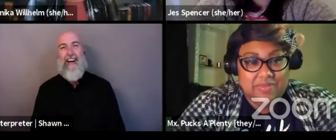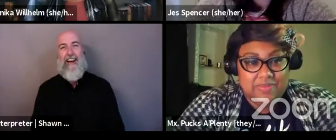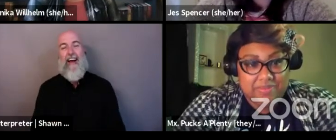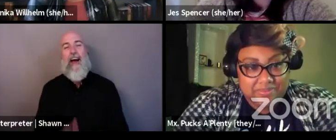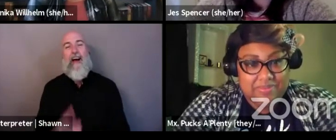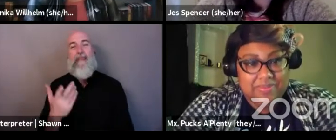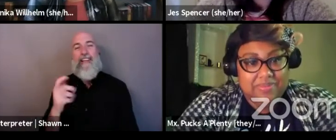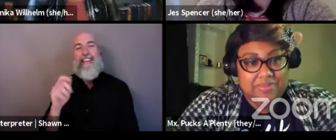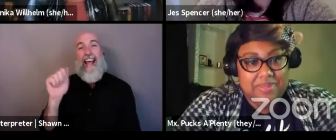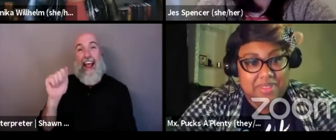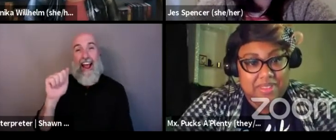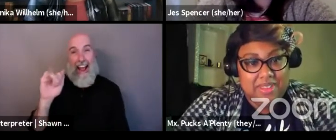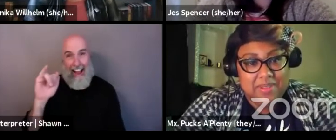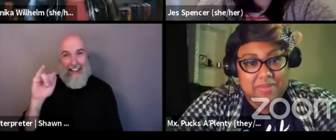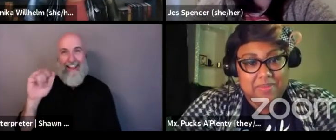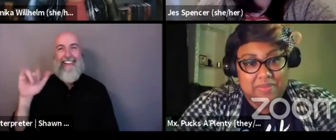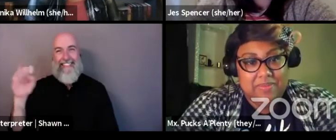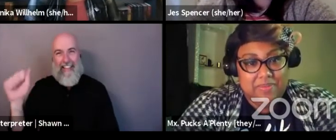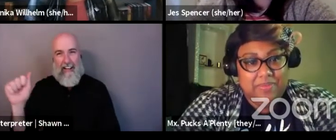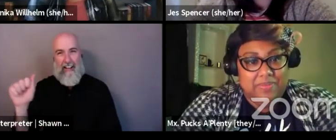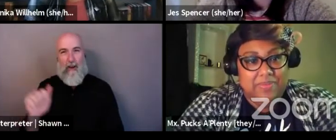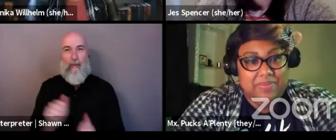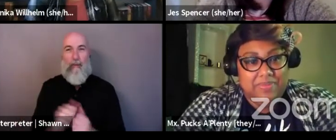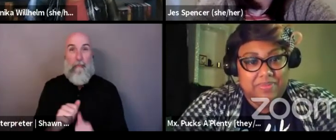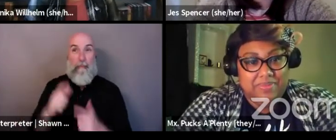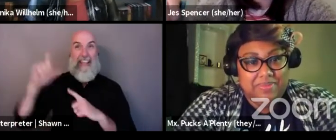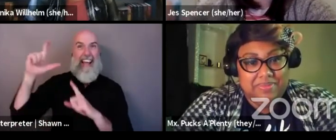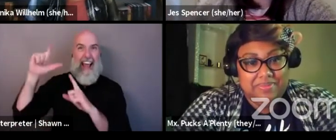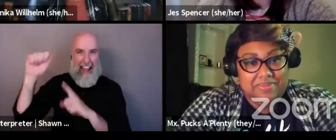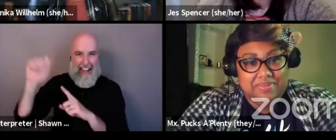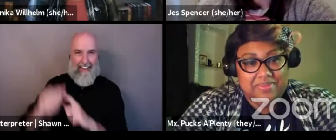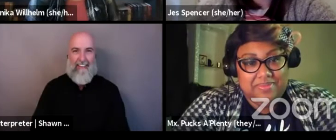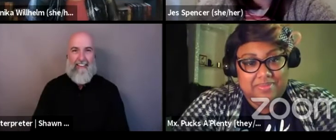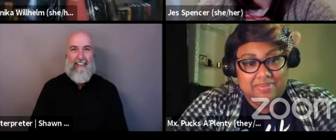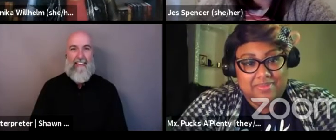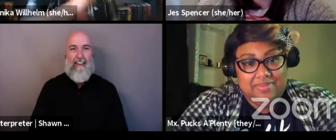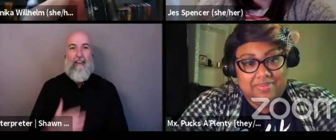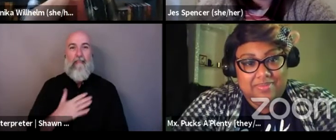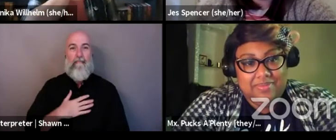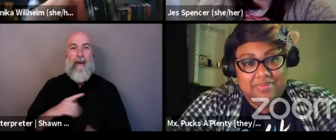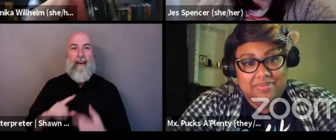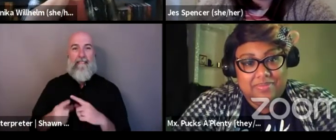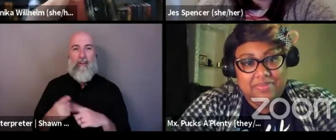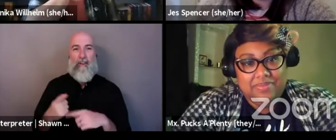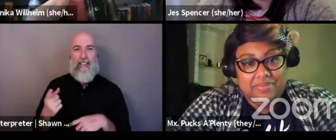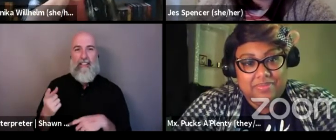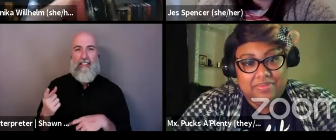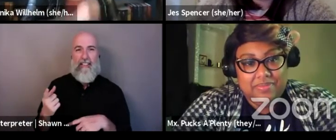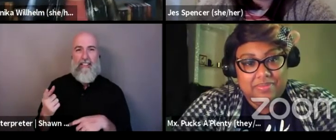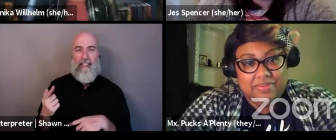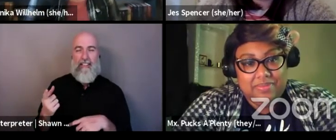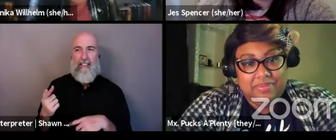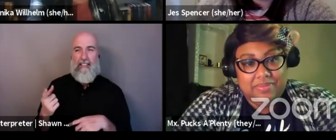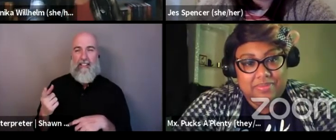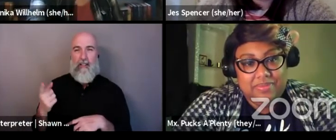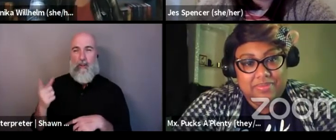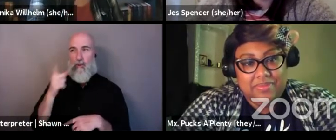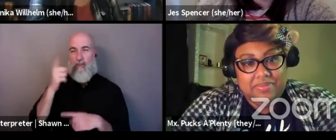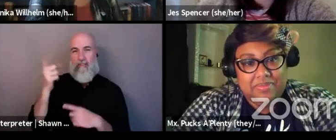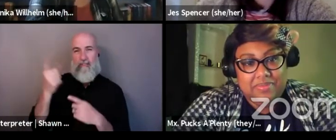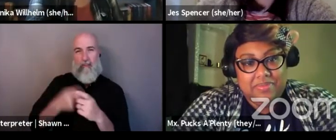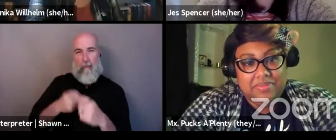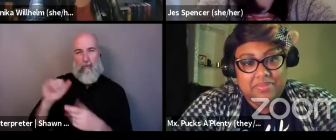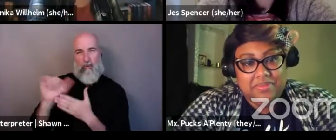It's A-Lisa, so with a big A. My friend said, one who came from New York, he's